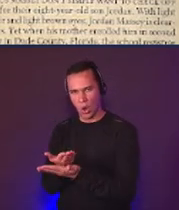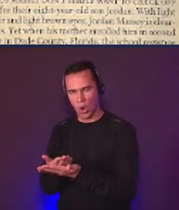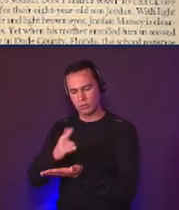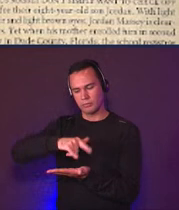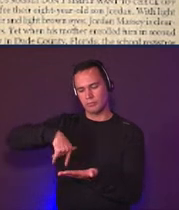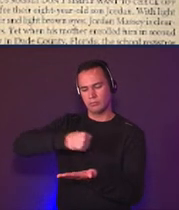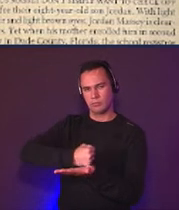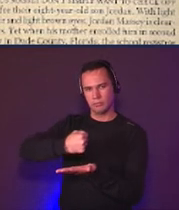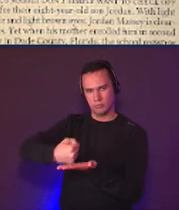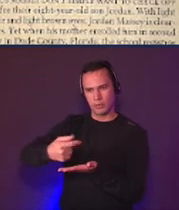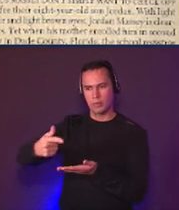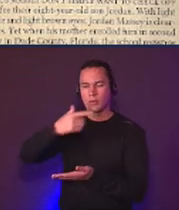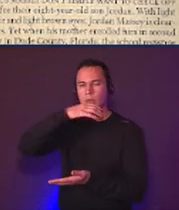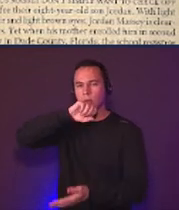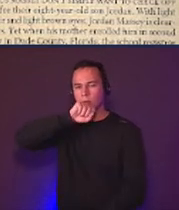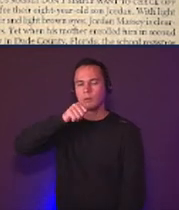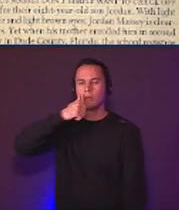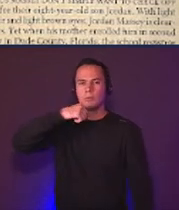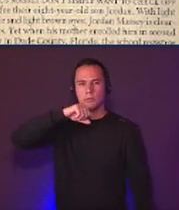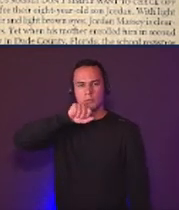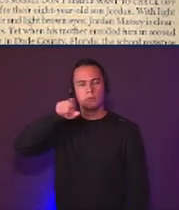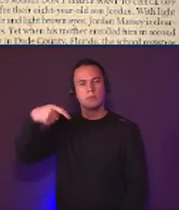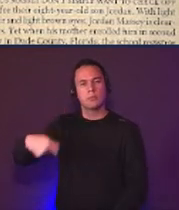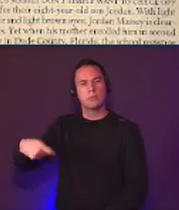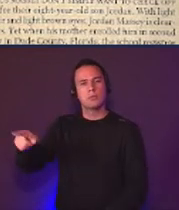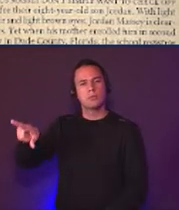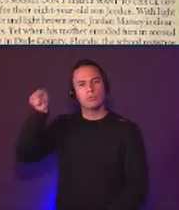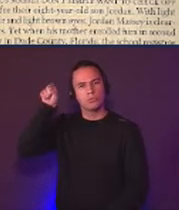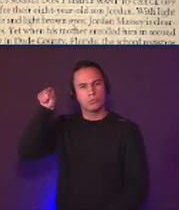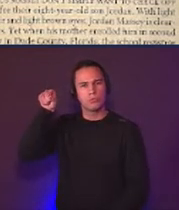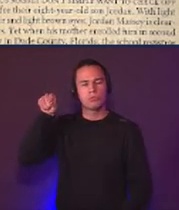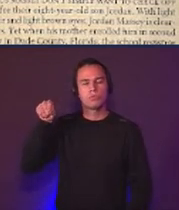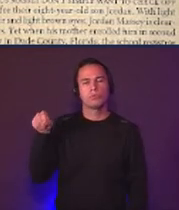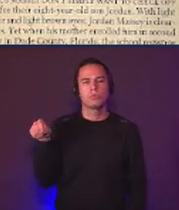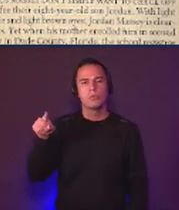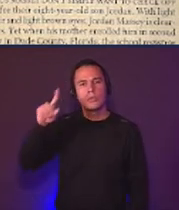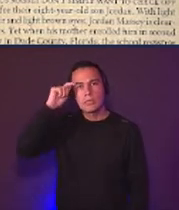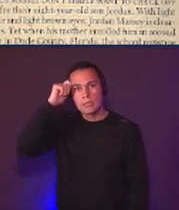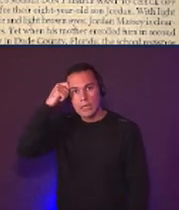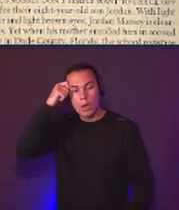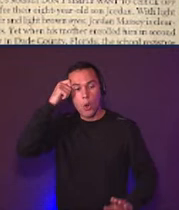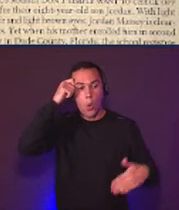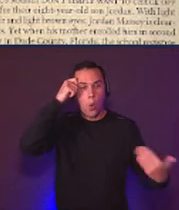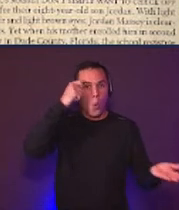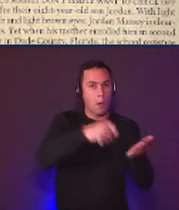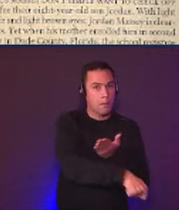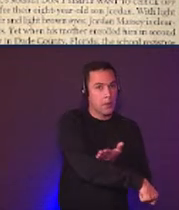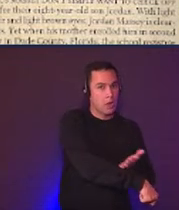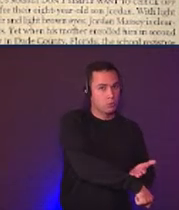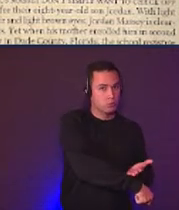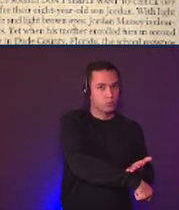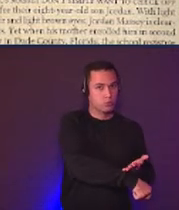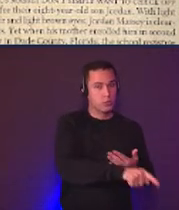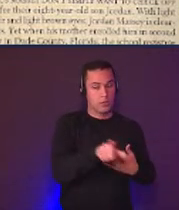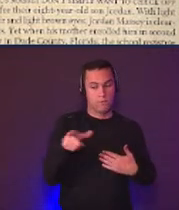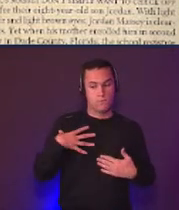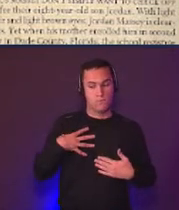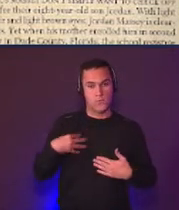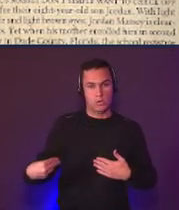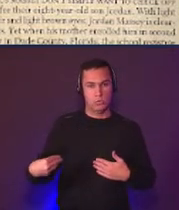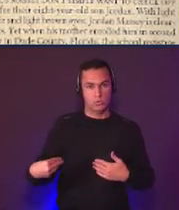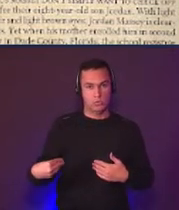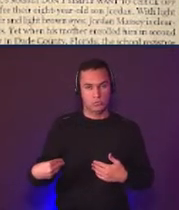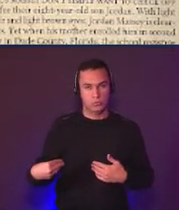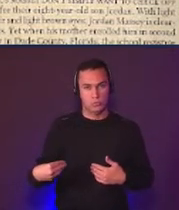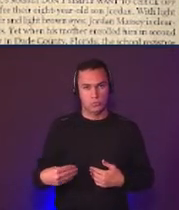the parents were forced to choose Black or white. And that the kid would be forced